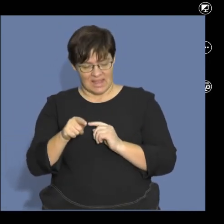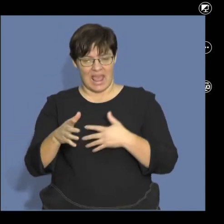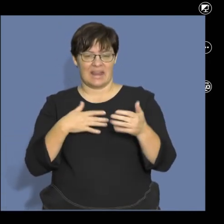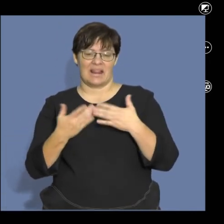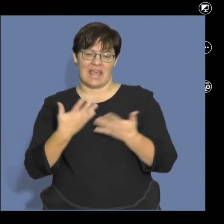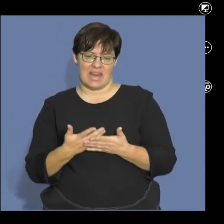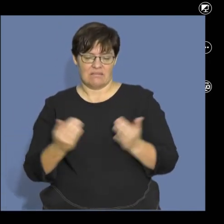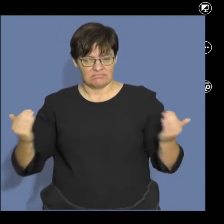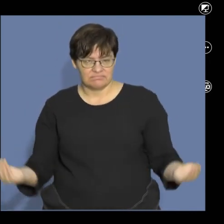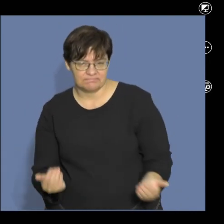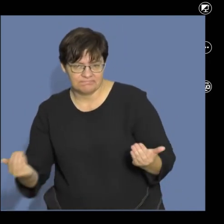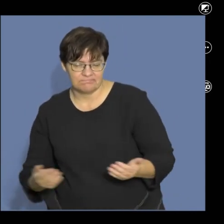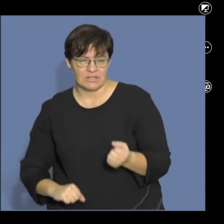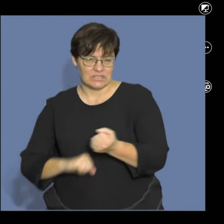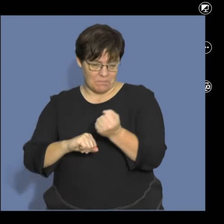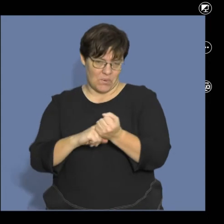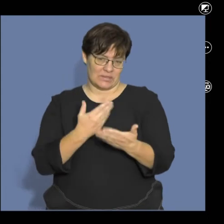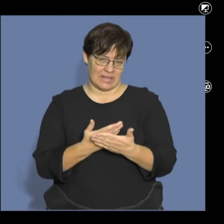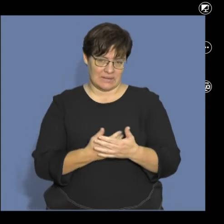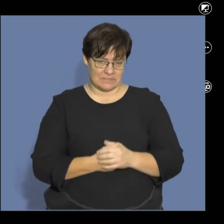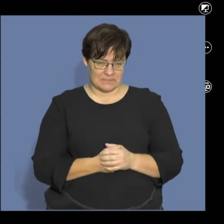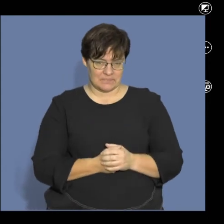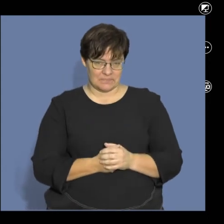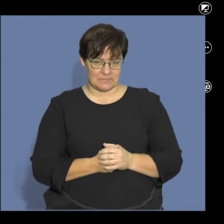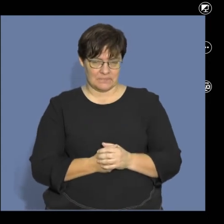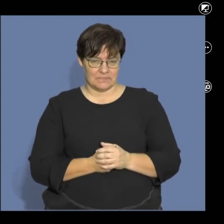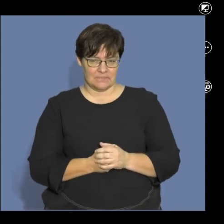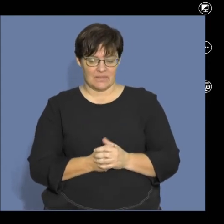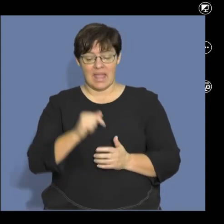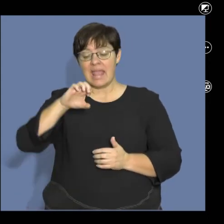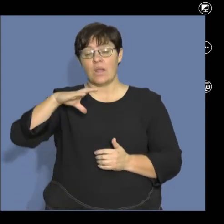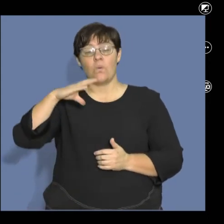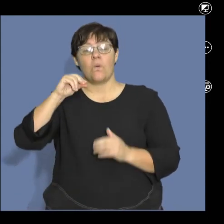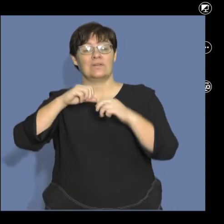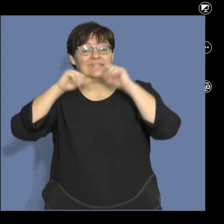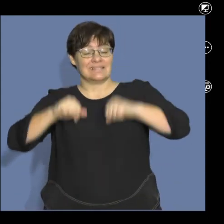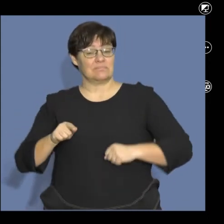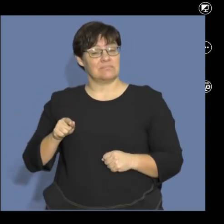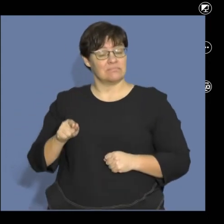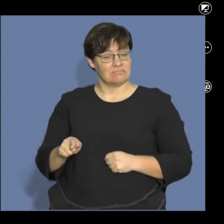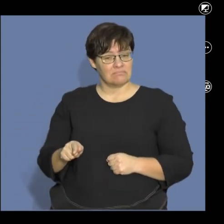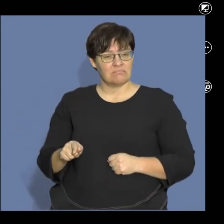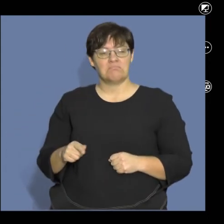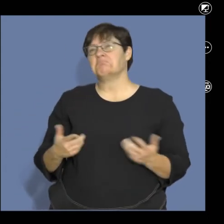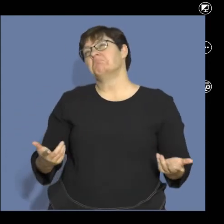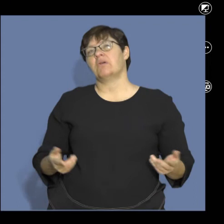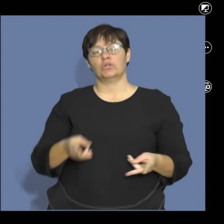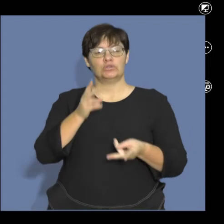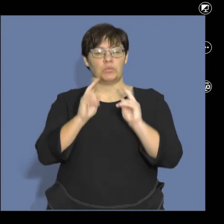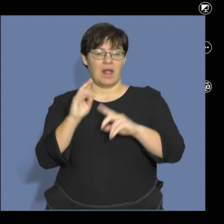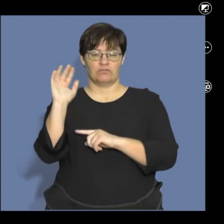the ecosystem can support. If our ecosystem